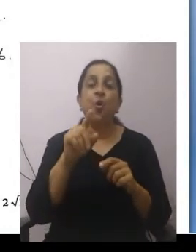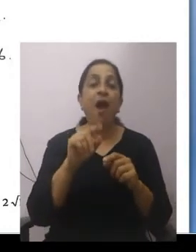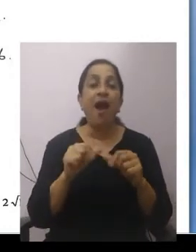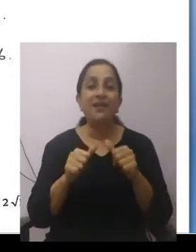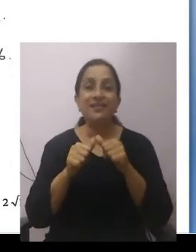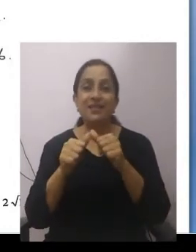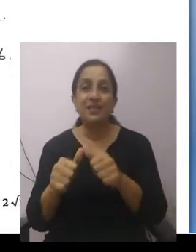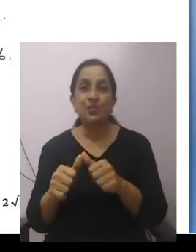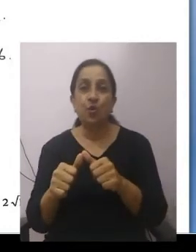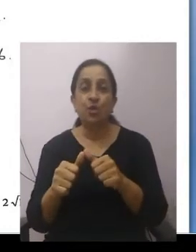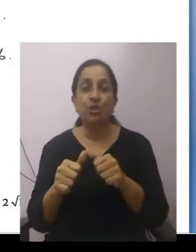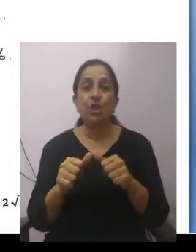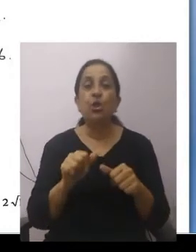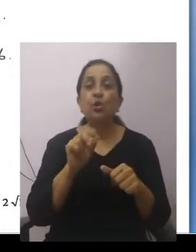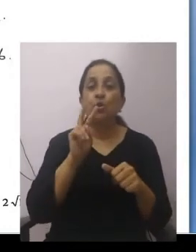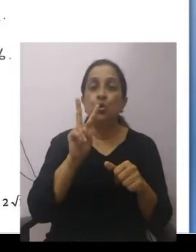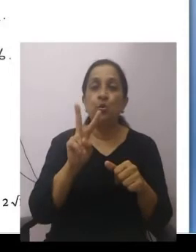put the